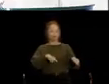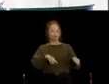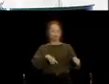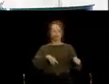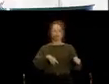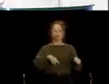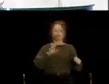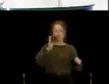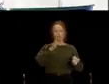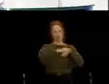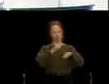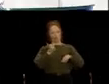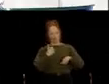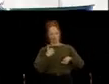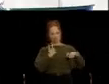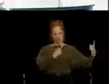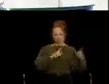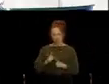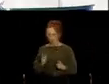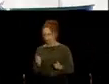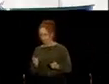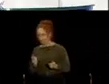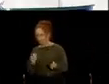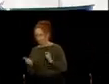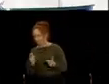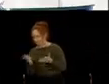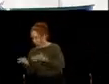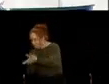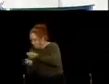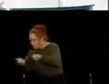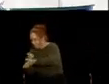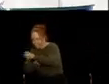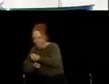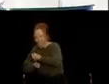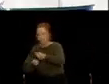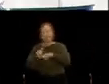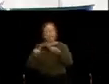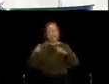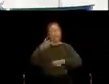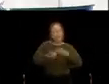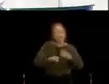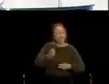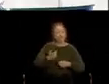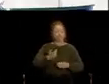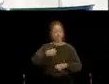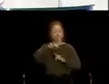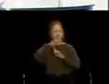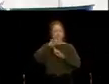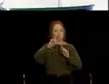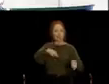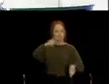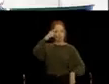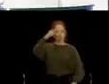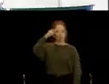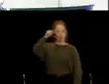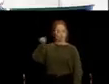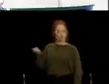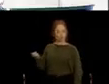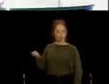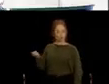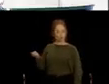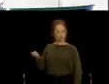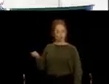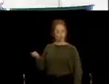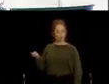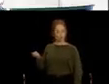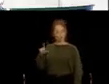Leah answer these questions. Except the problem was that I answered them for her. So while Leah was sitting